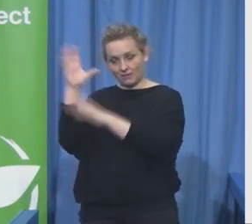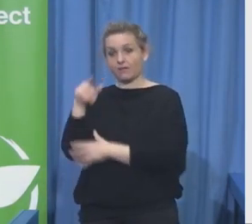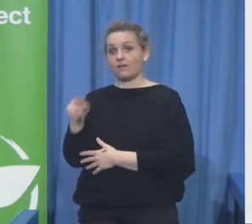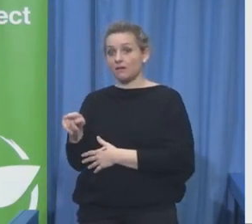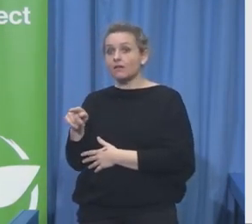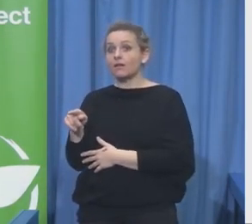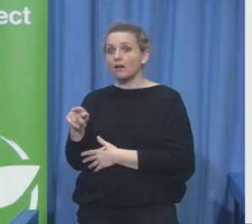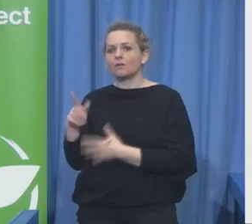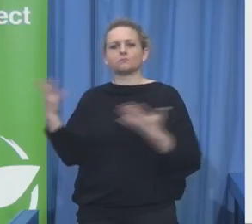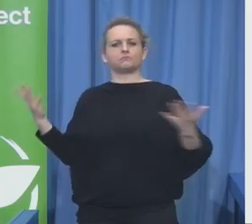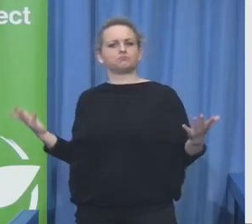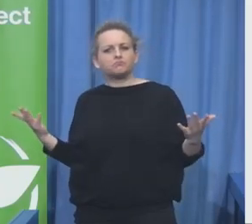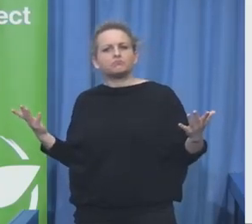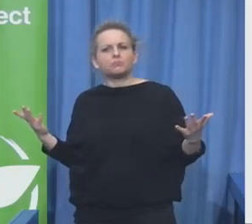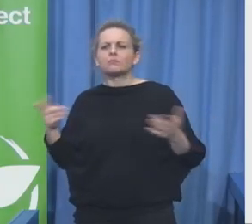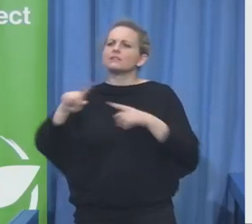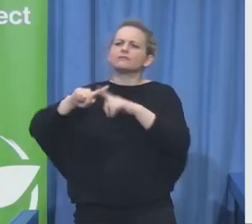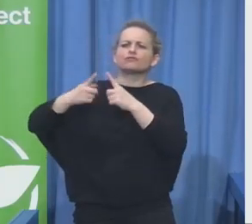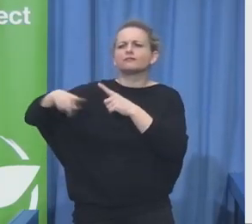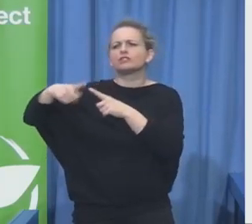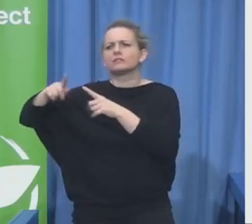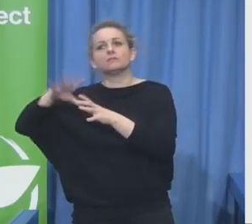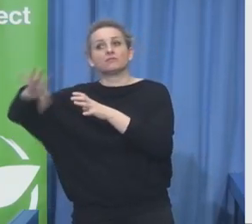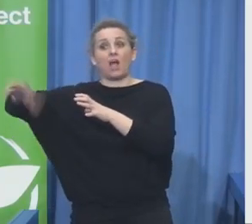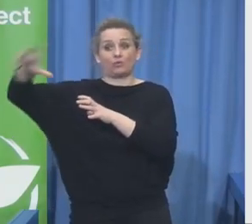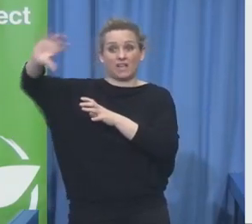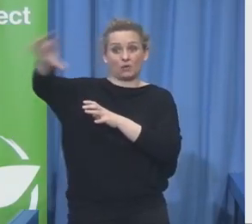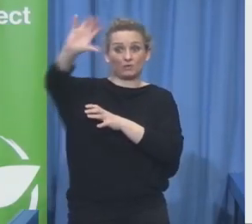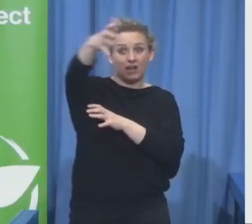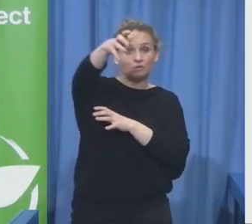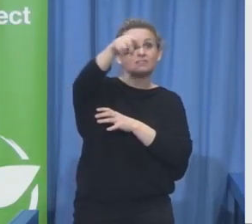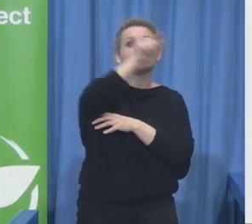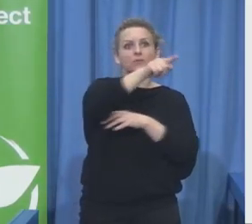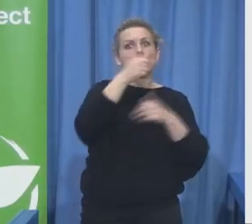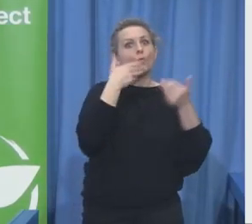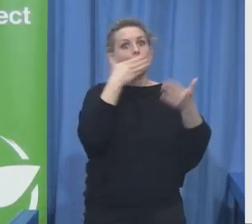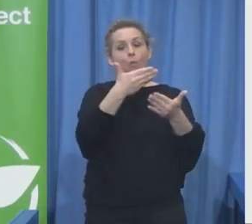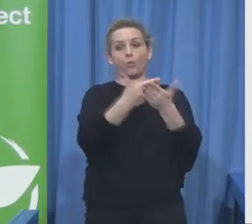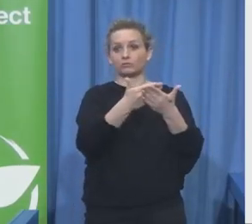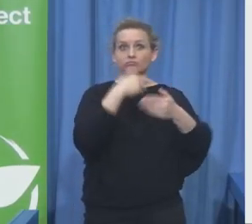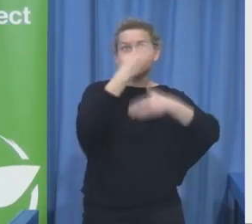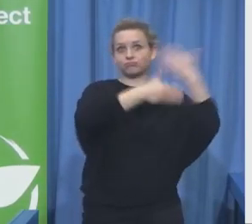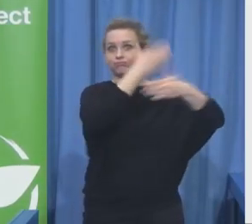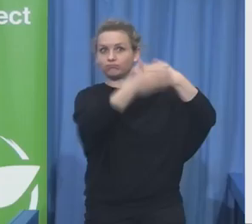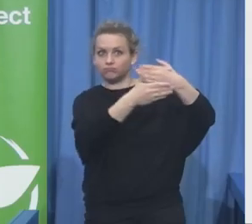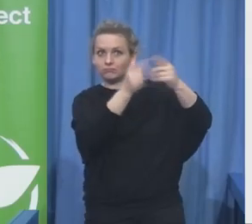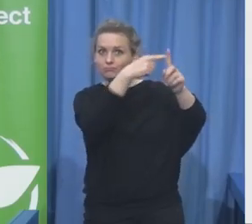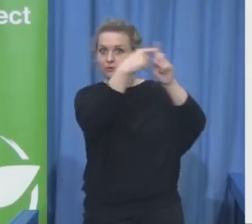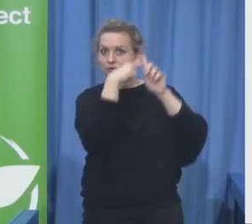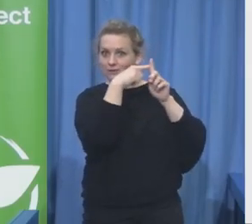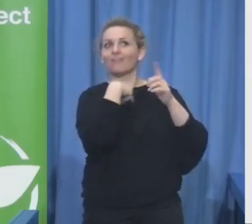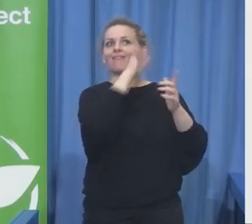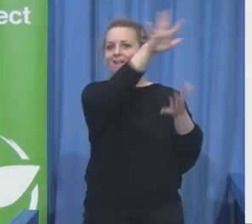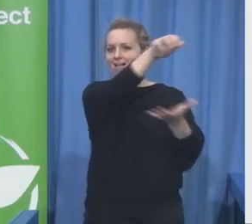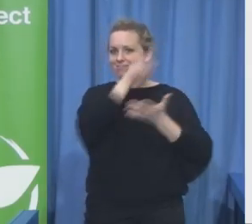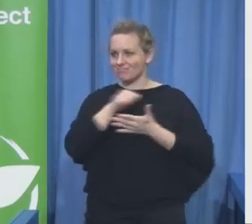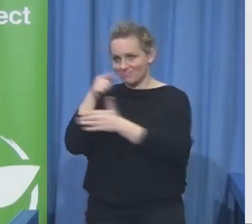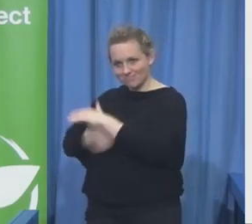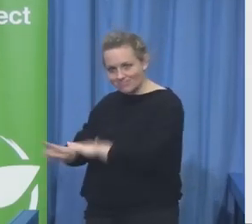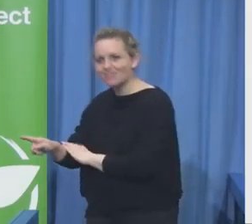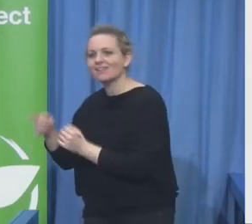two employees, it worked out well. Maybe you can employ that now here. So that's step one, so that you can understand what